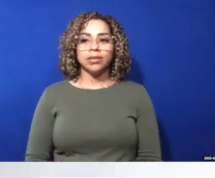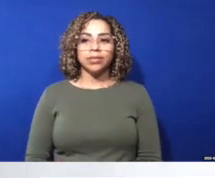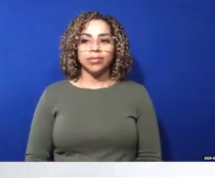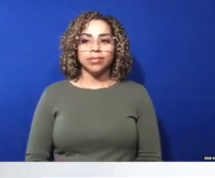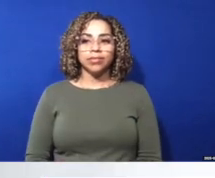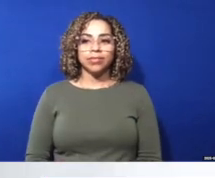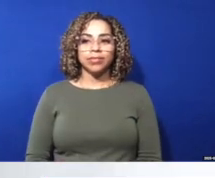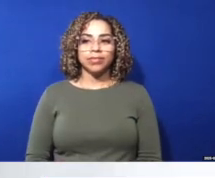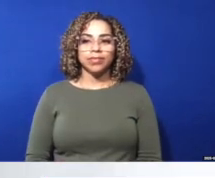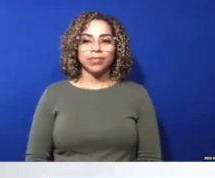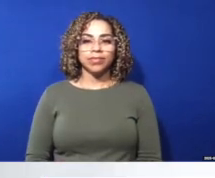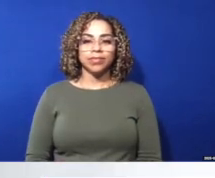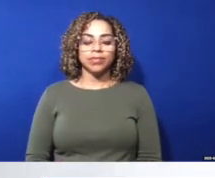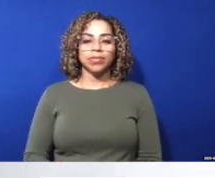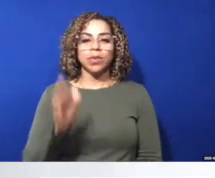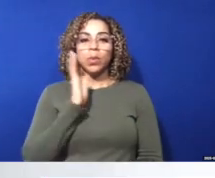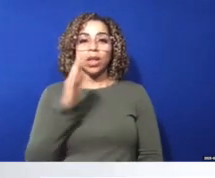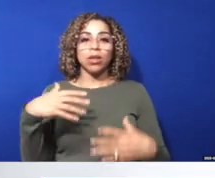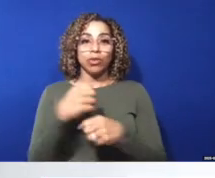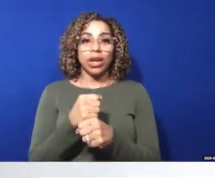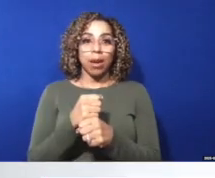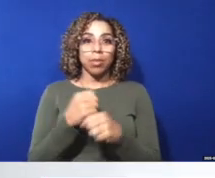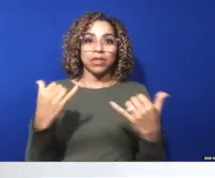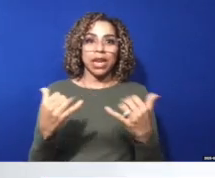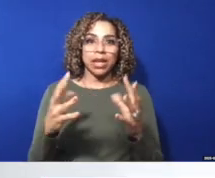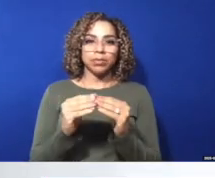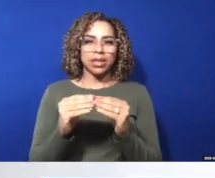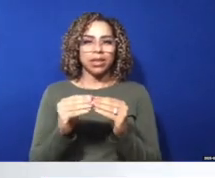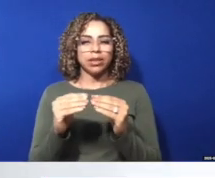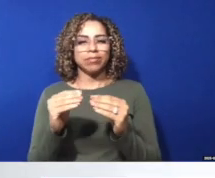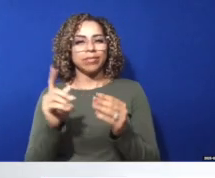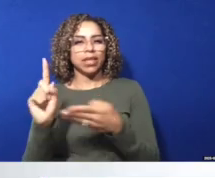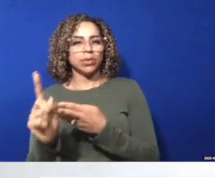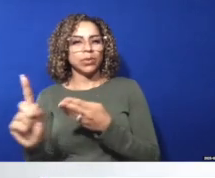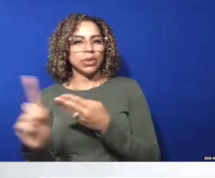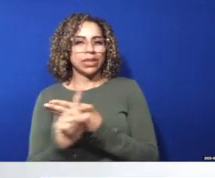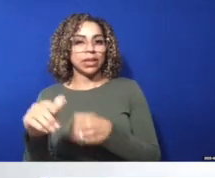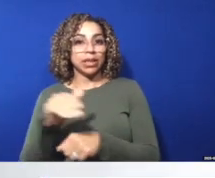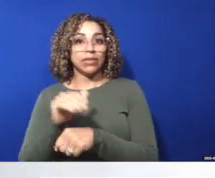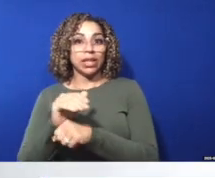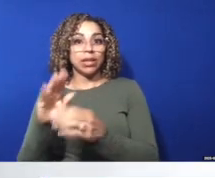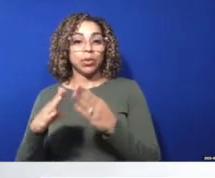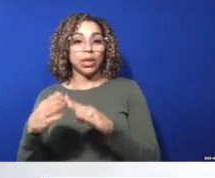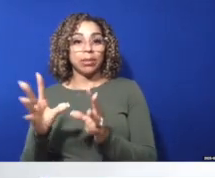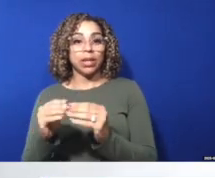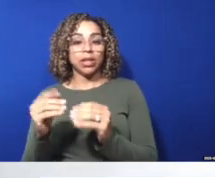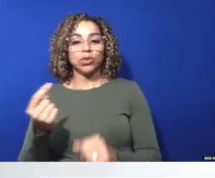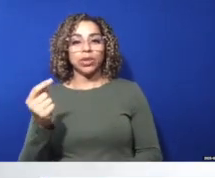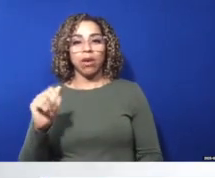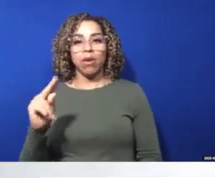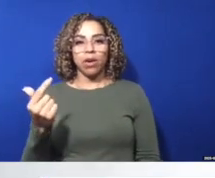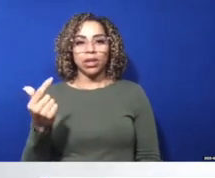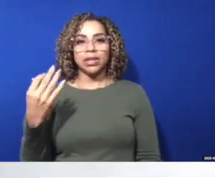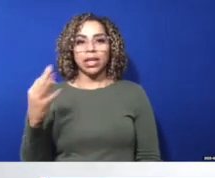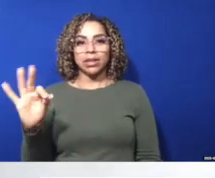So we'll provide a recap of today's meeting at next week's evening community meeting on Tuesday, August 19th at 5